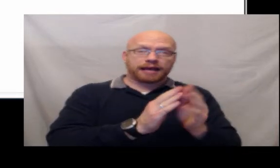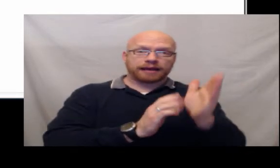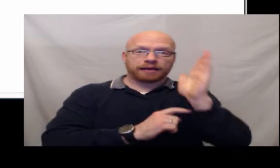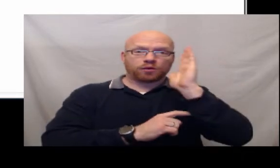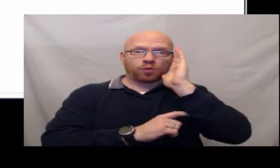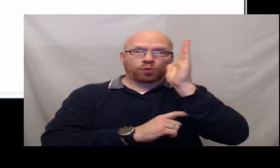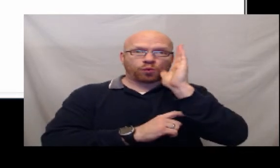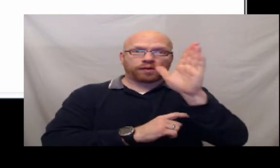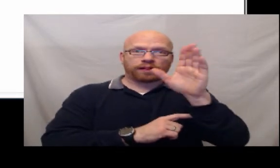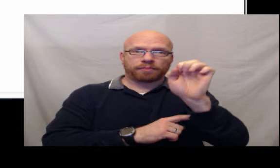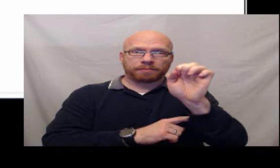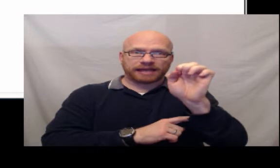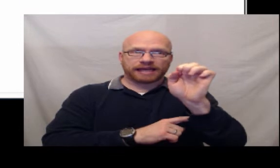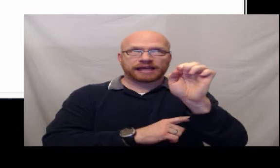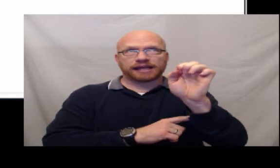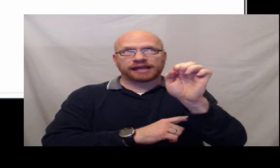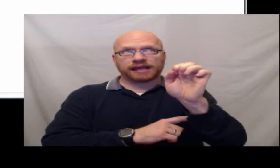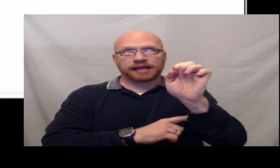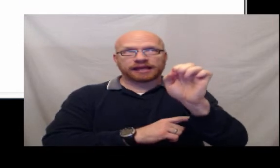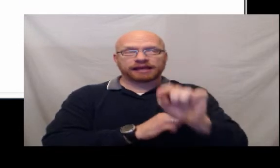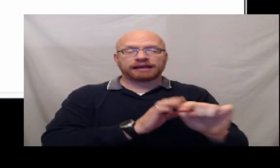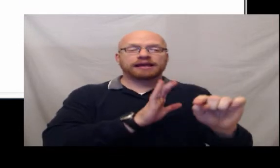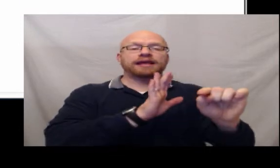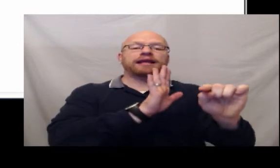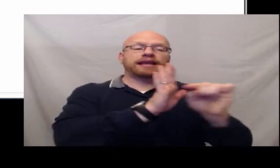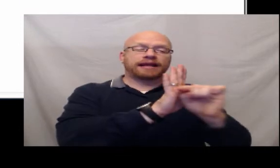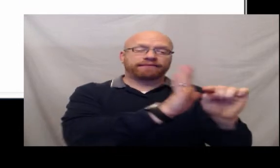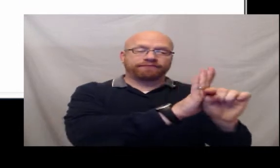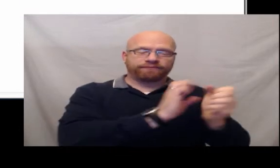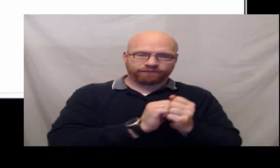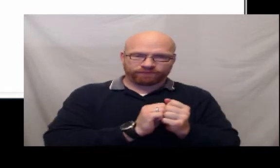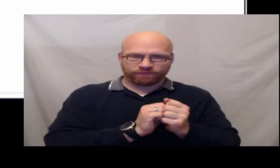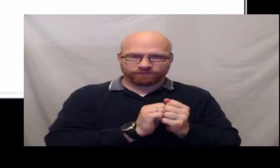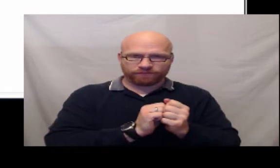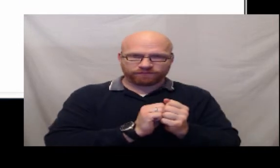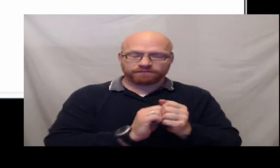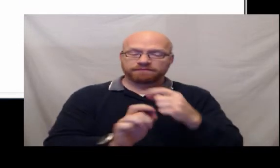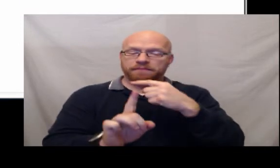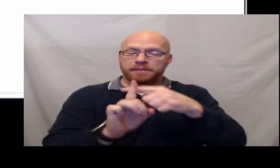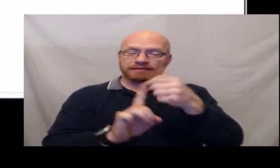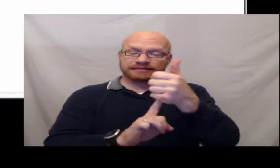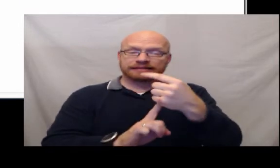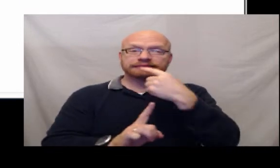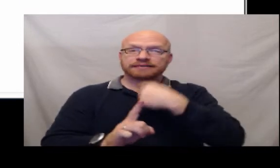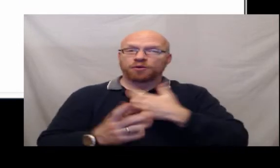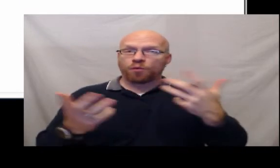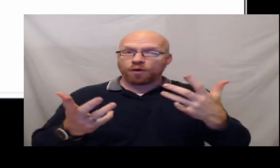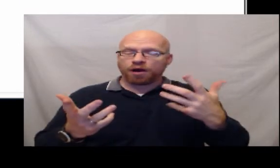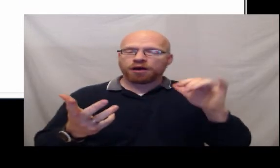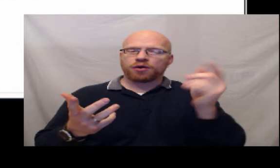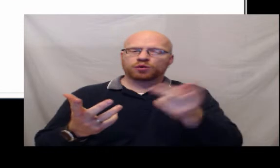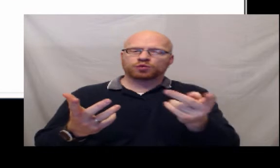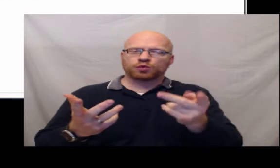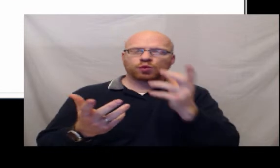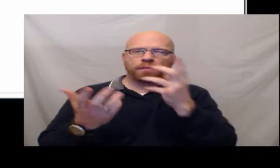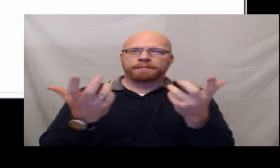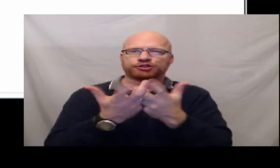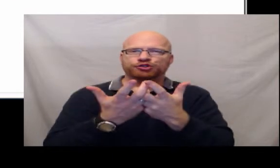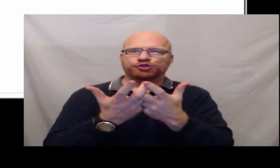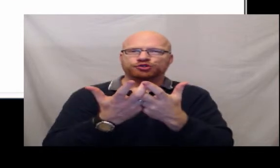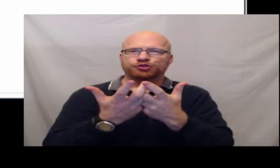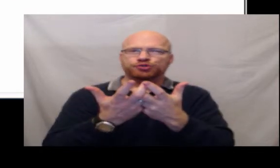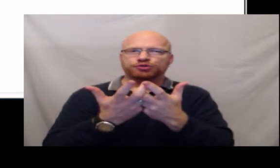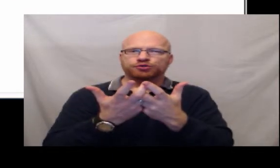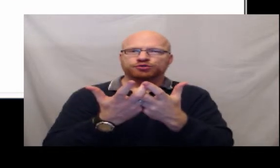tells me the two factors combined or added together will be negative. The positive 10 tells